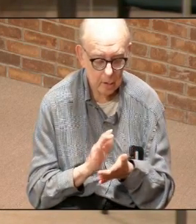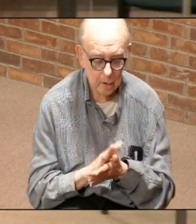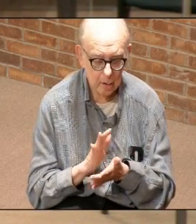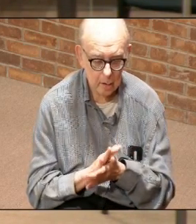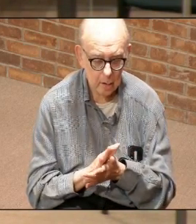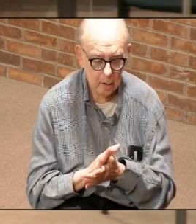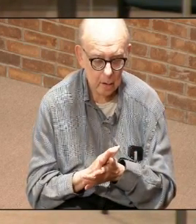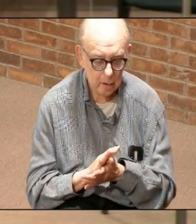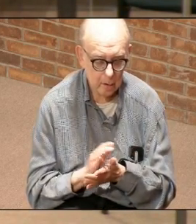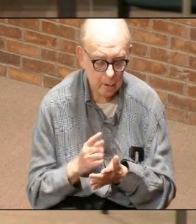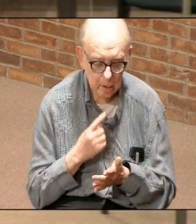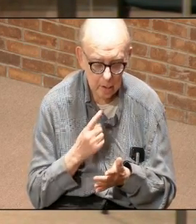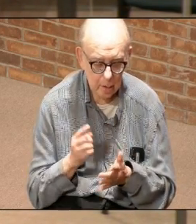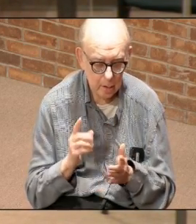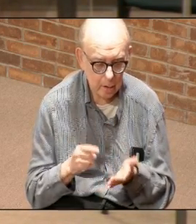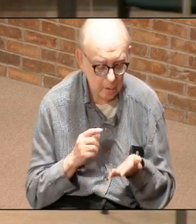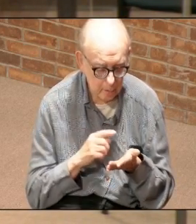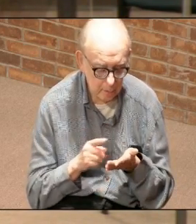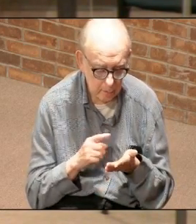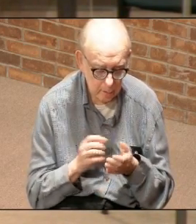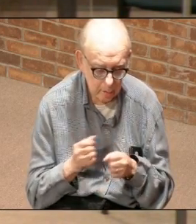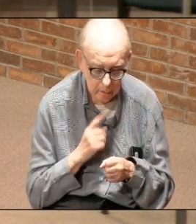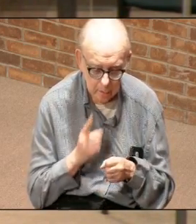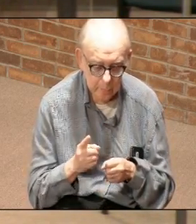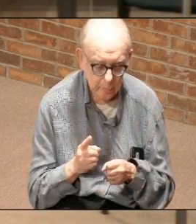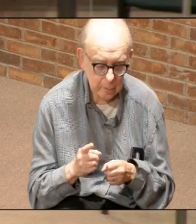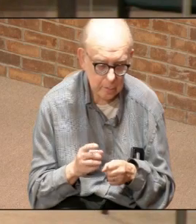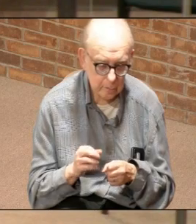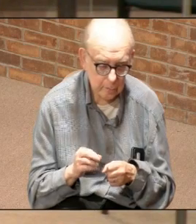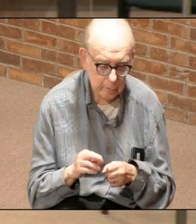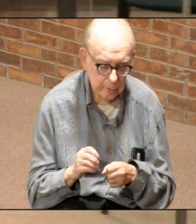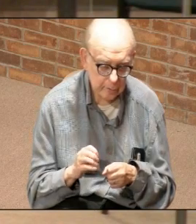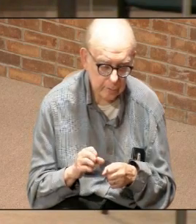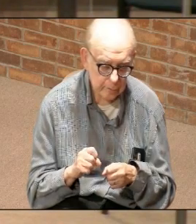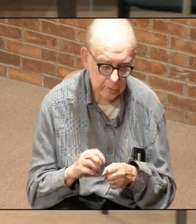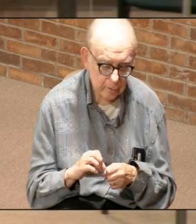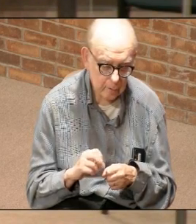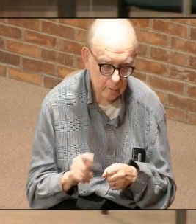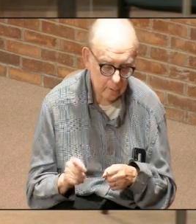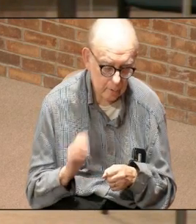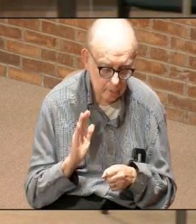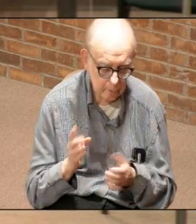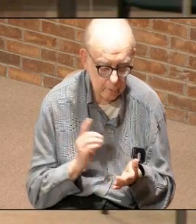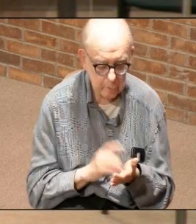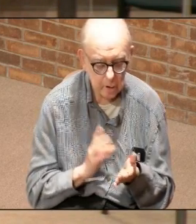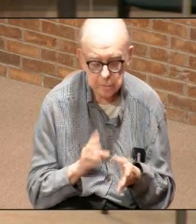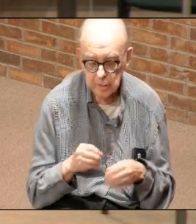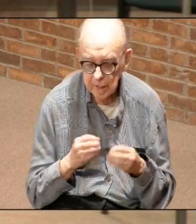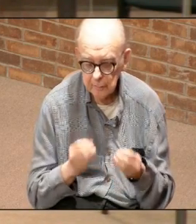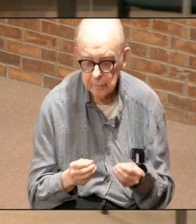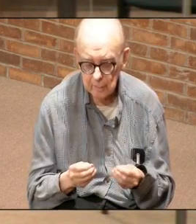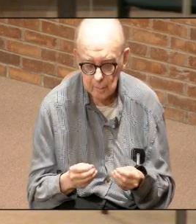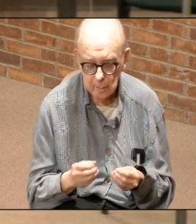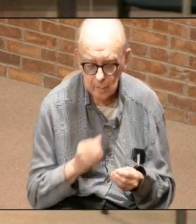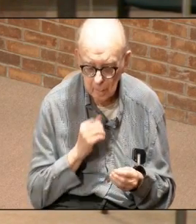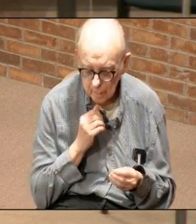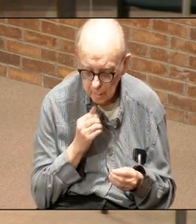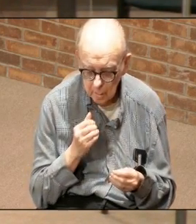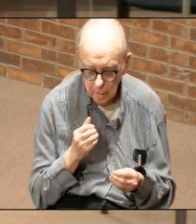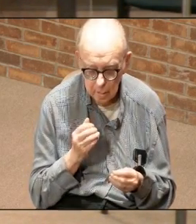was the person that was checking to make sure your prescription that your doctor gave you did